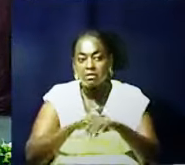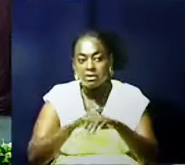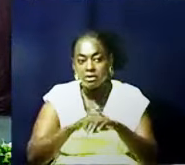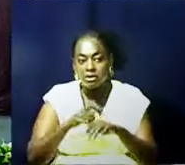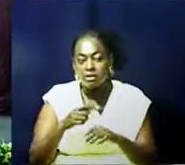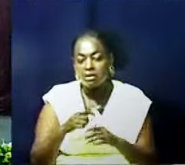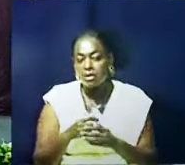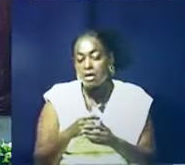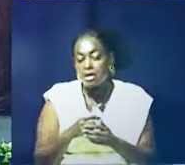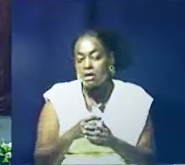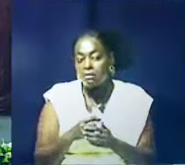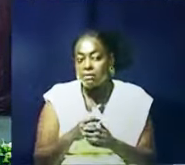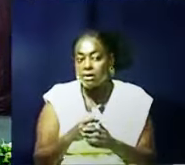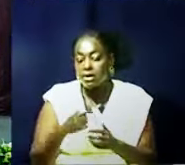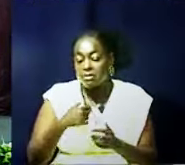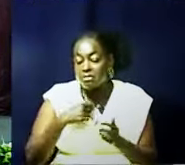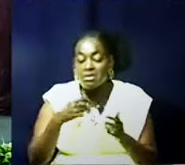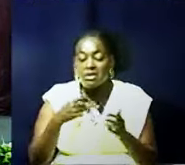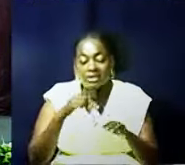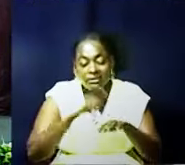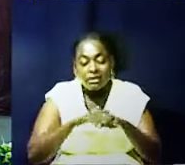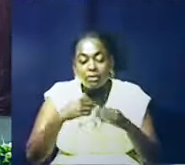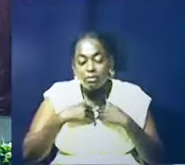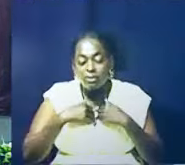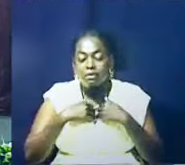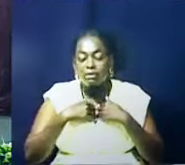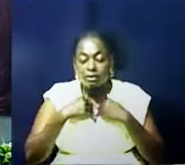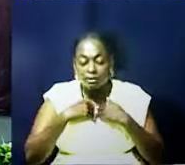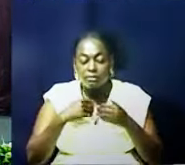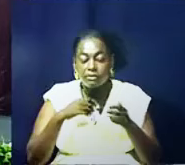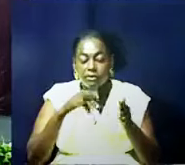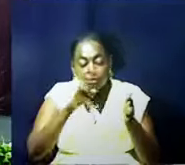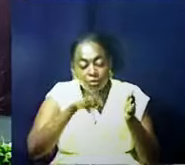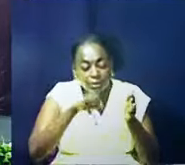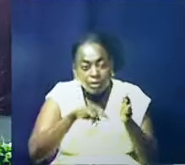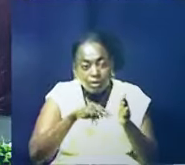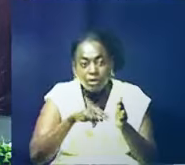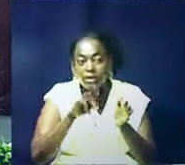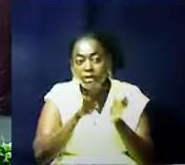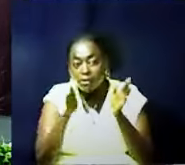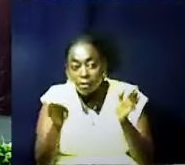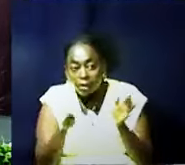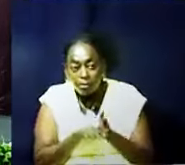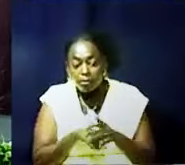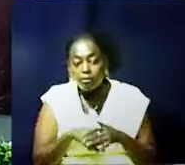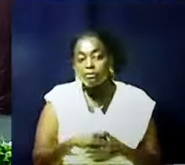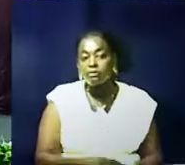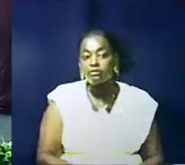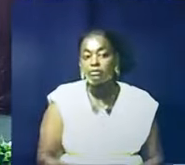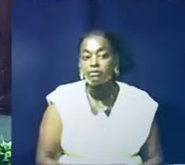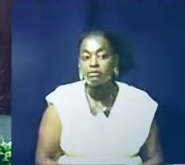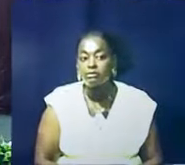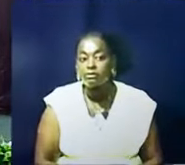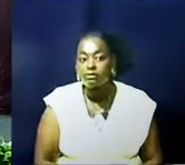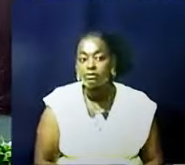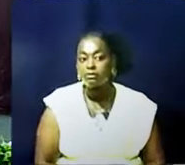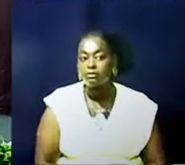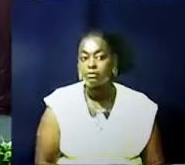making kind, Matressem, and I'm in Kwame, Yanko Paul, and Yanko Fano, and I'm majoring to Yanko Paul, Assembono, a